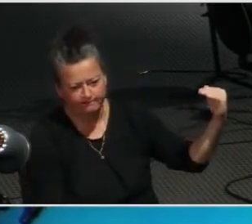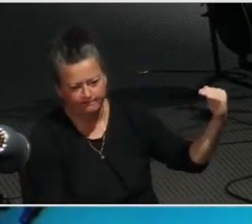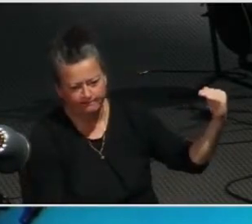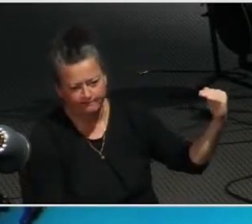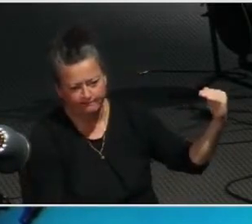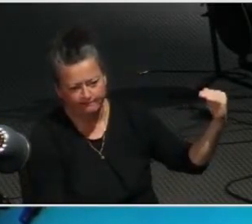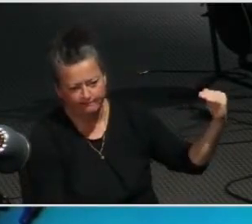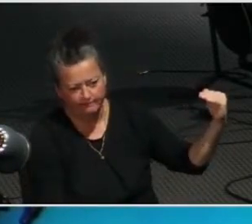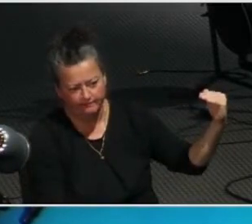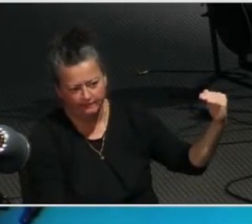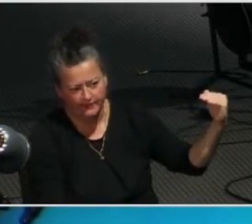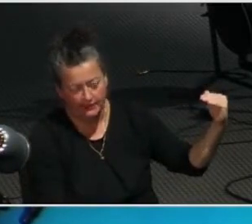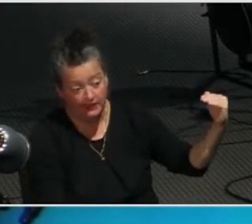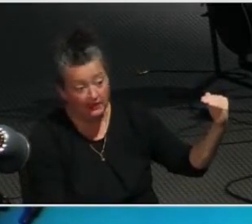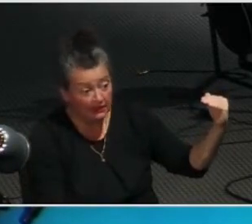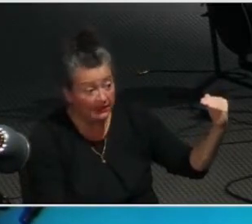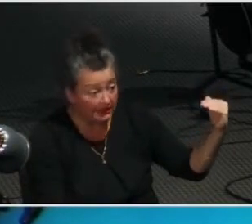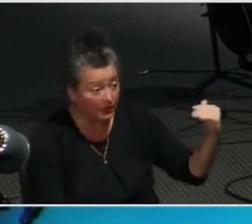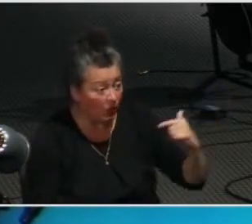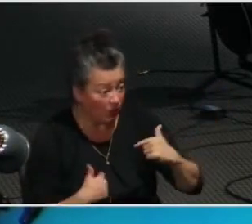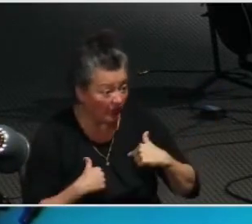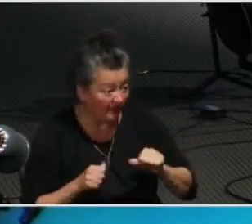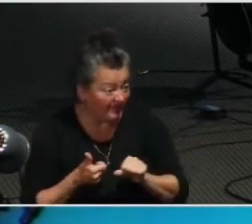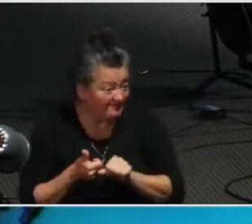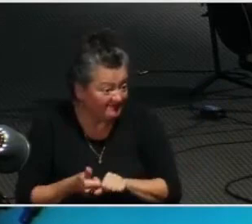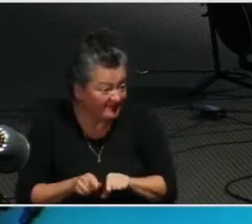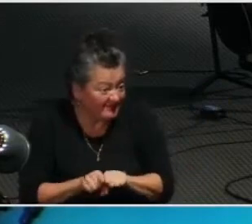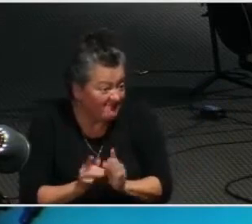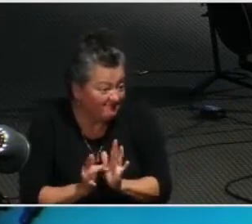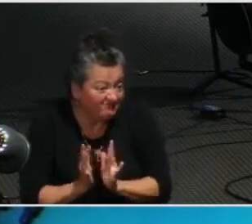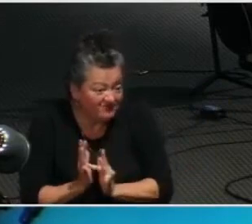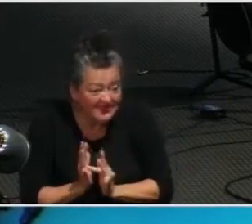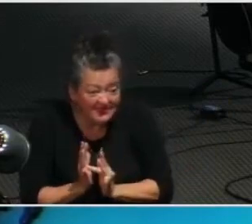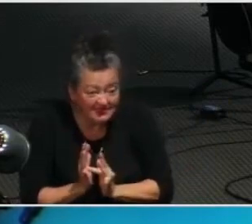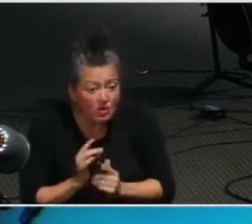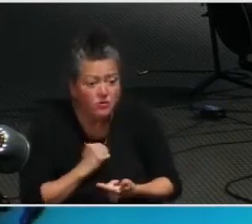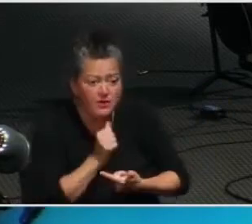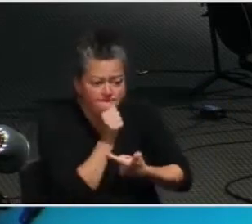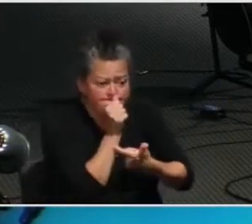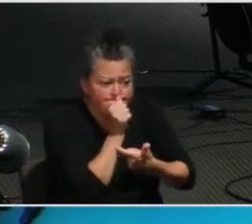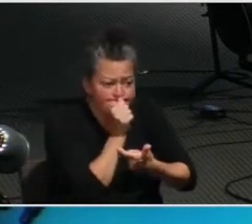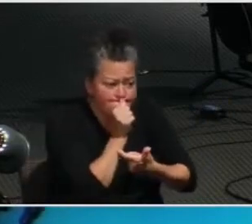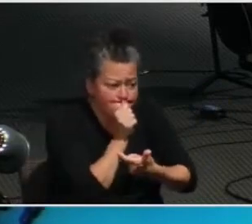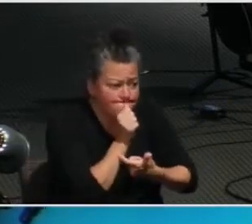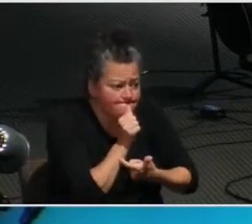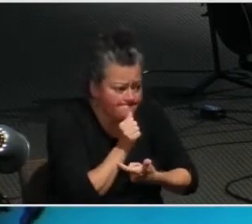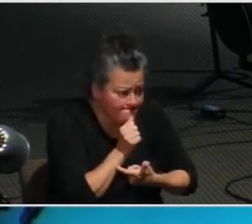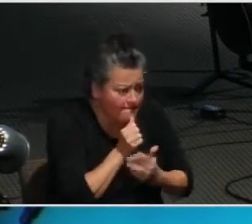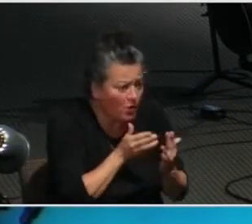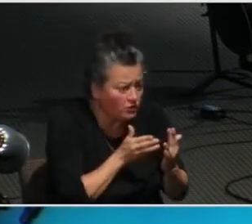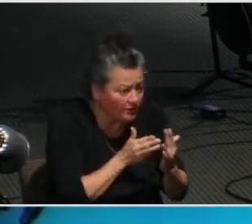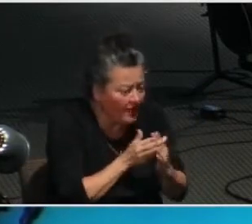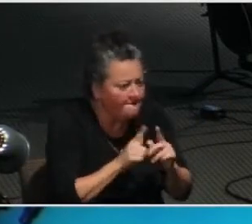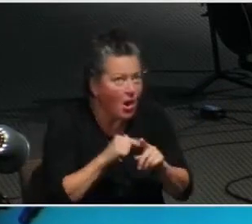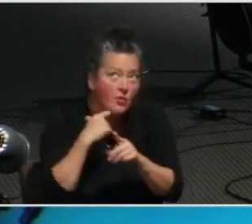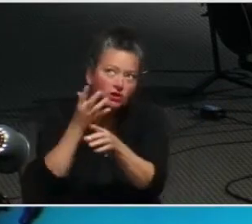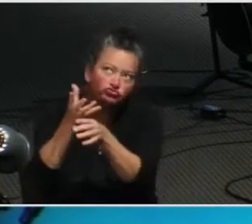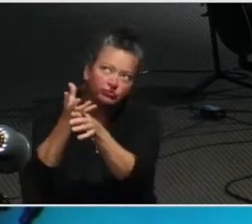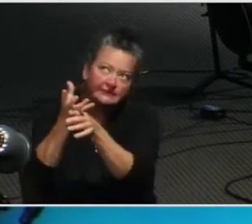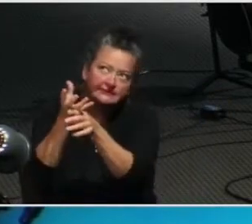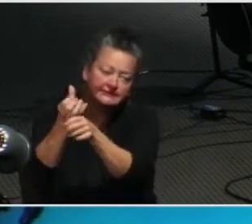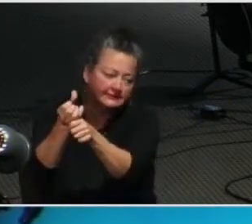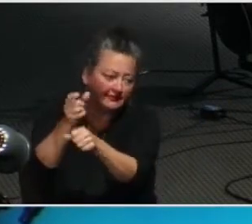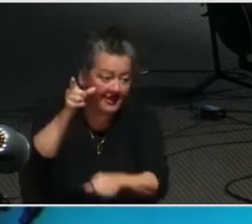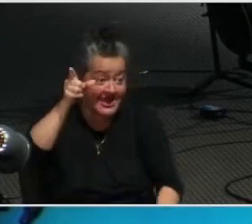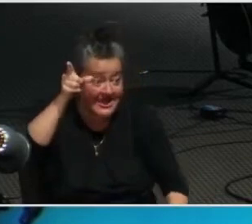And so in following Christ's example, we persevere, but we entrust our oppressor to the Lord